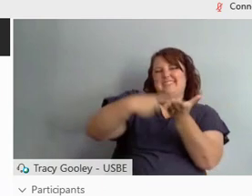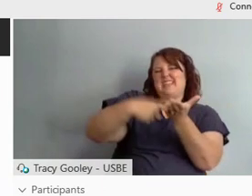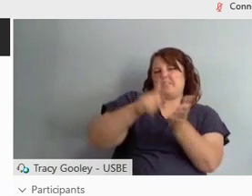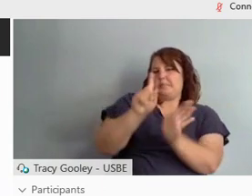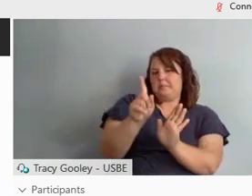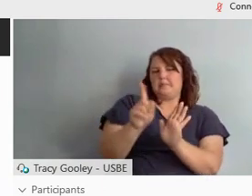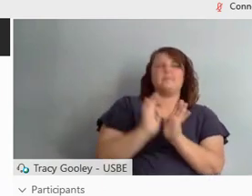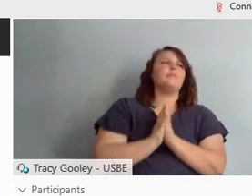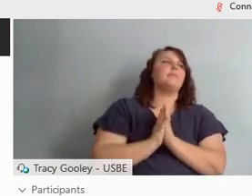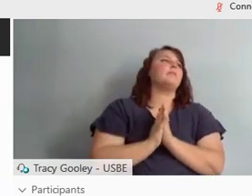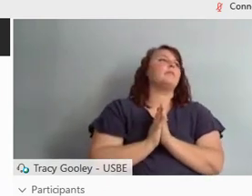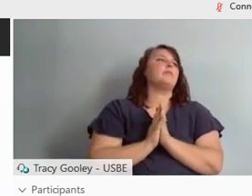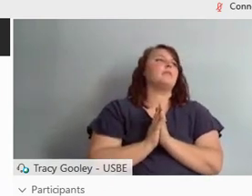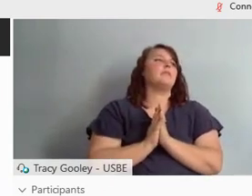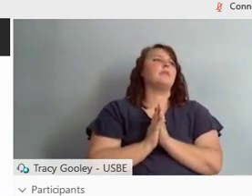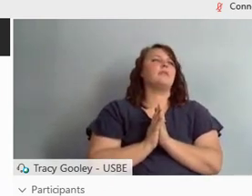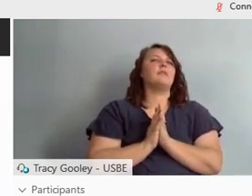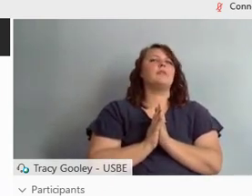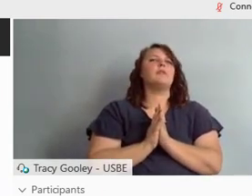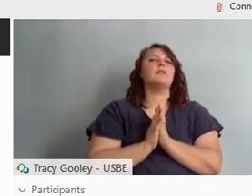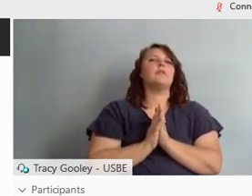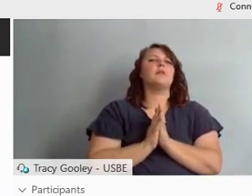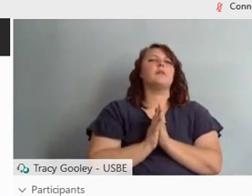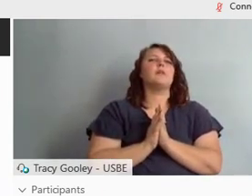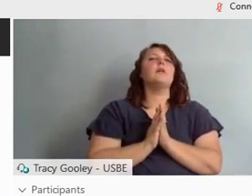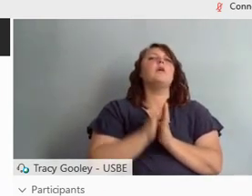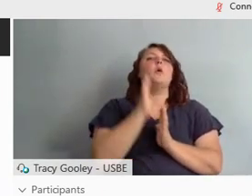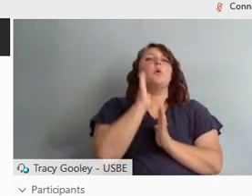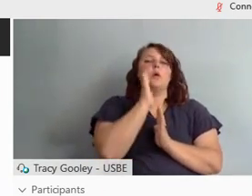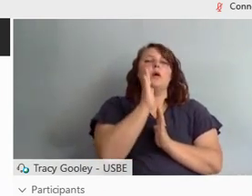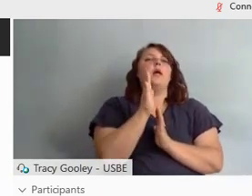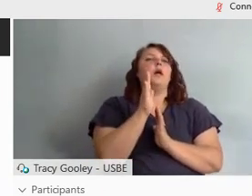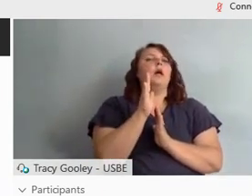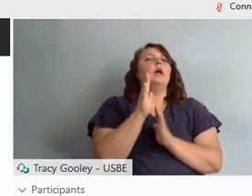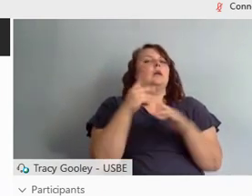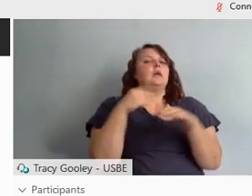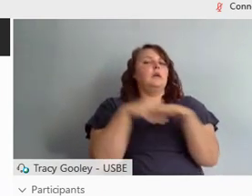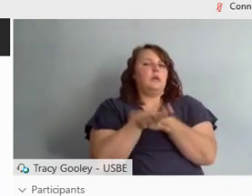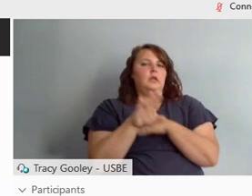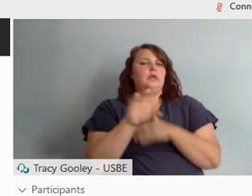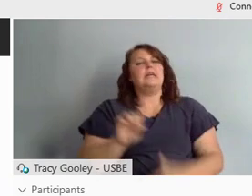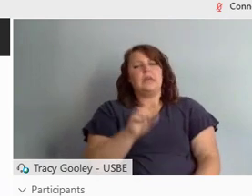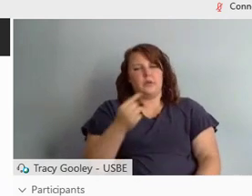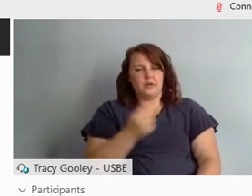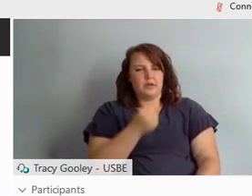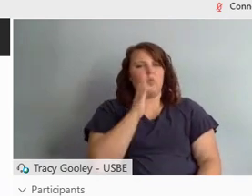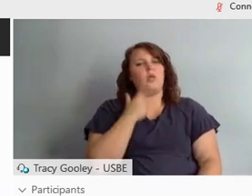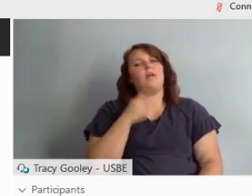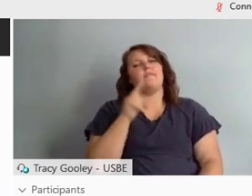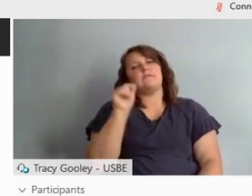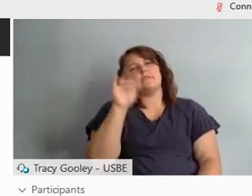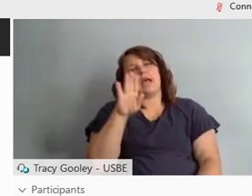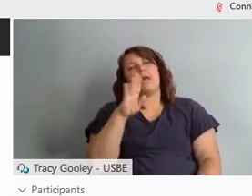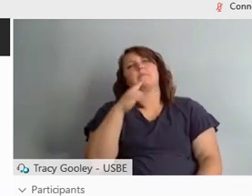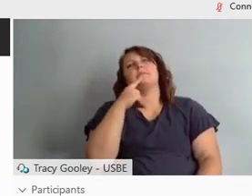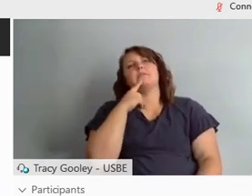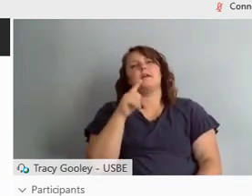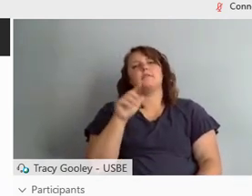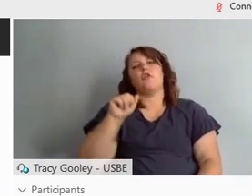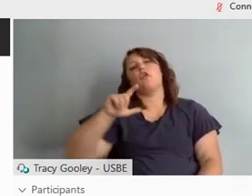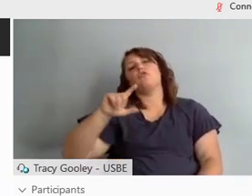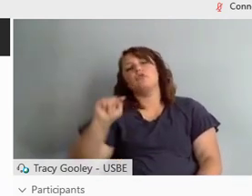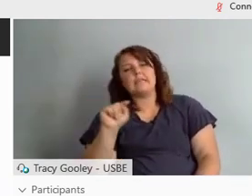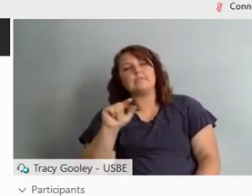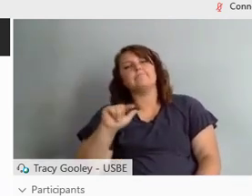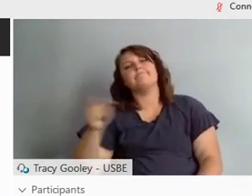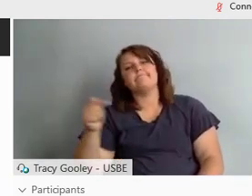in just a minute, Liz says. But you will enter into Data Gateway the same way that your other one does. You'll have a tab that says alternate.